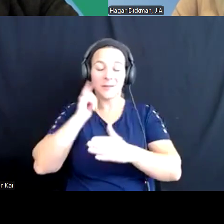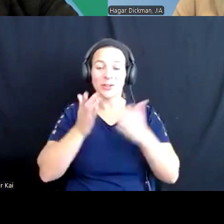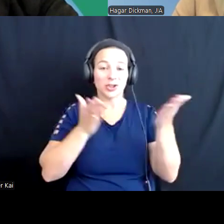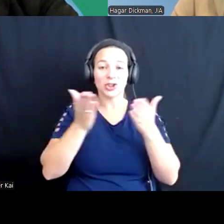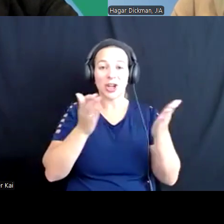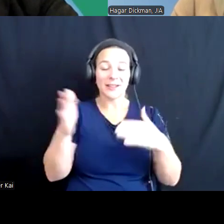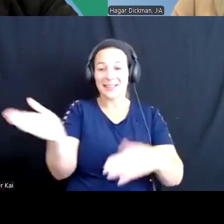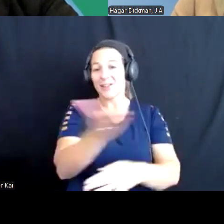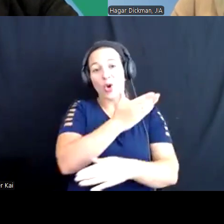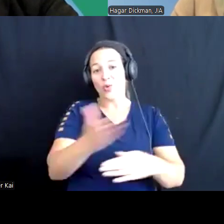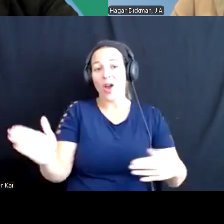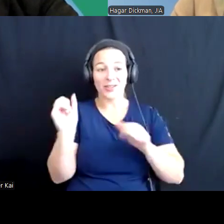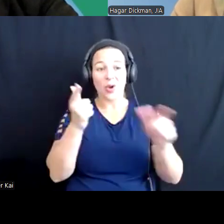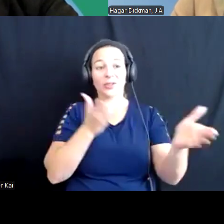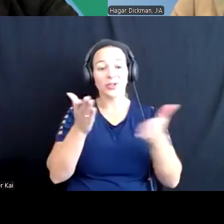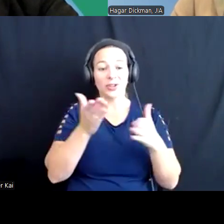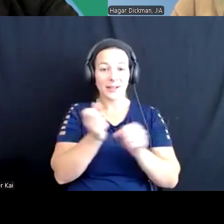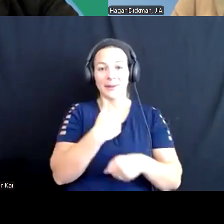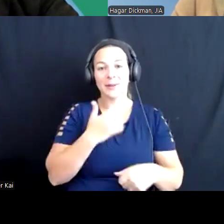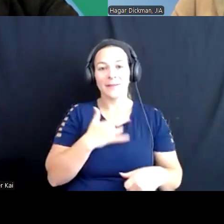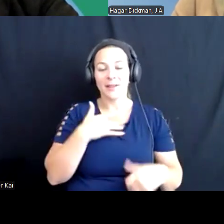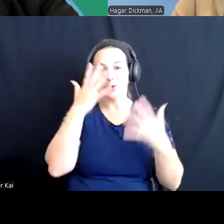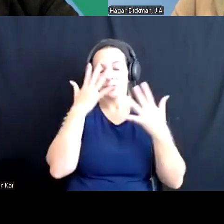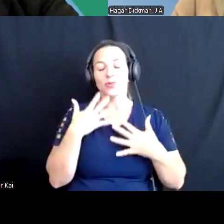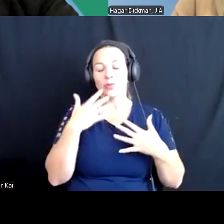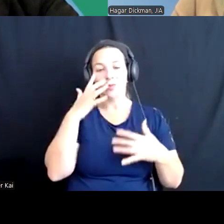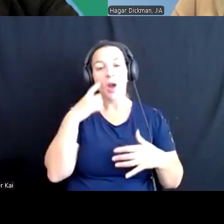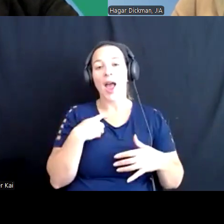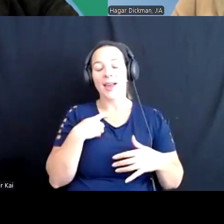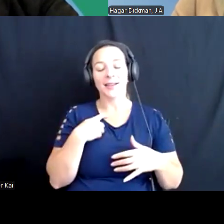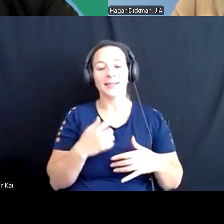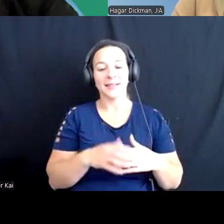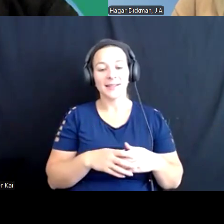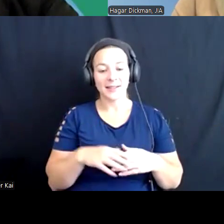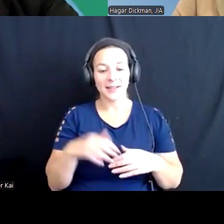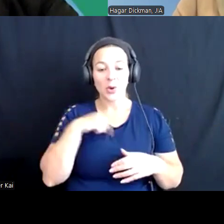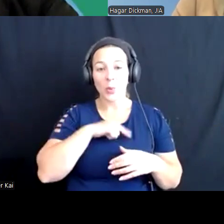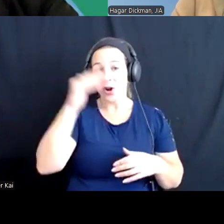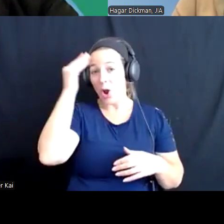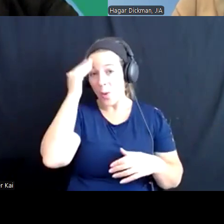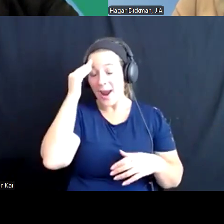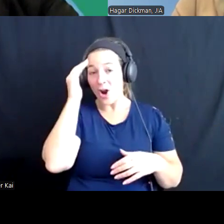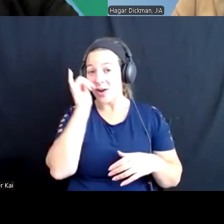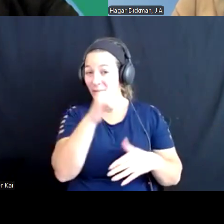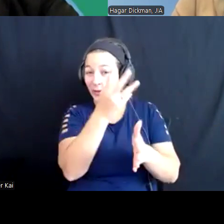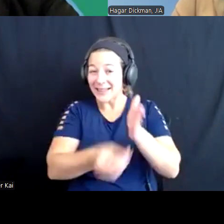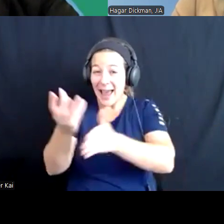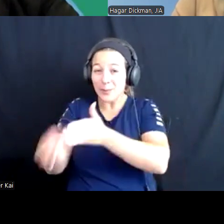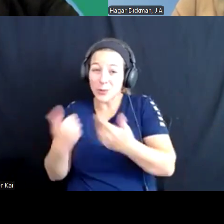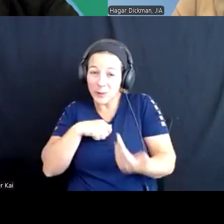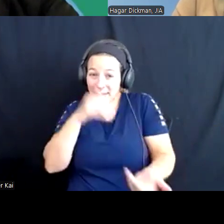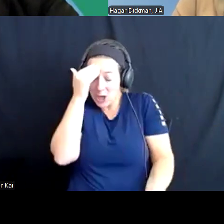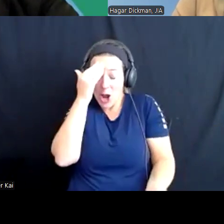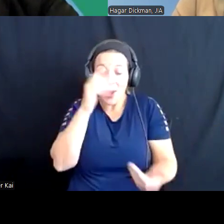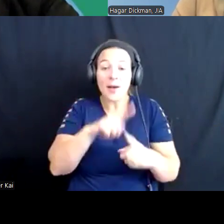services, it just makes me want to cry because we're aware of these gaps, but